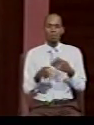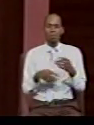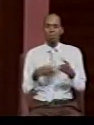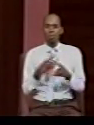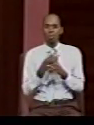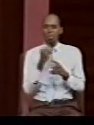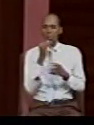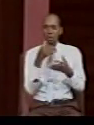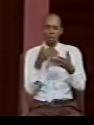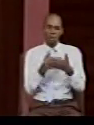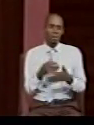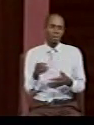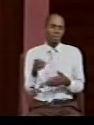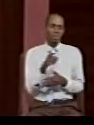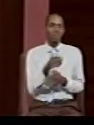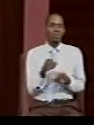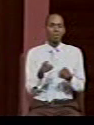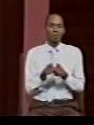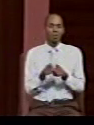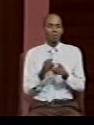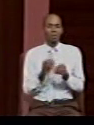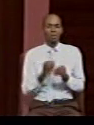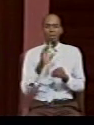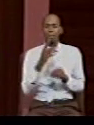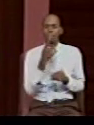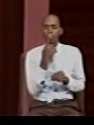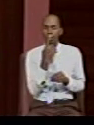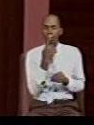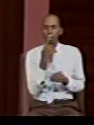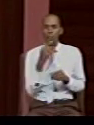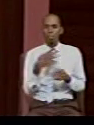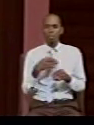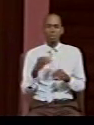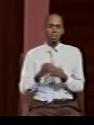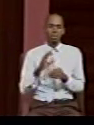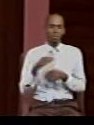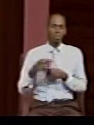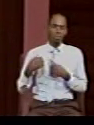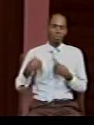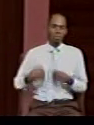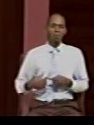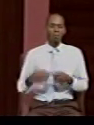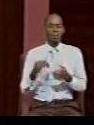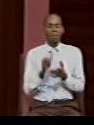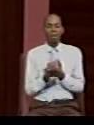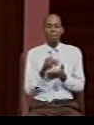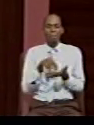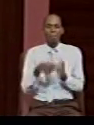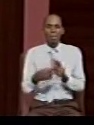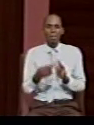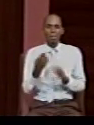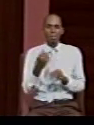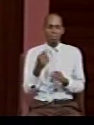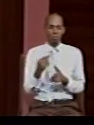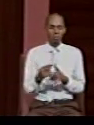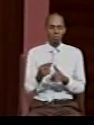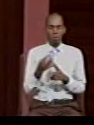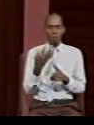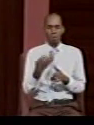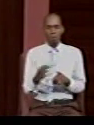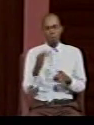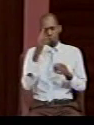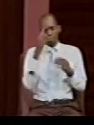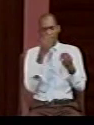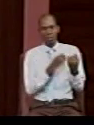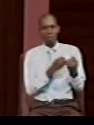even in thy mouth and in thine heart. That is the word of faith which